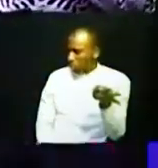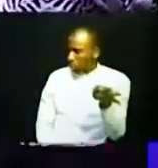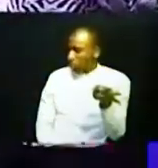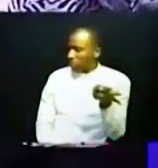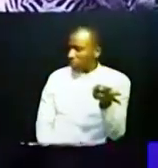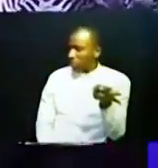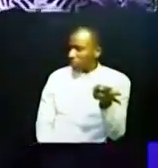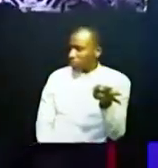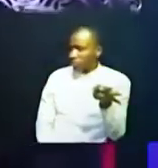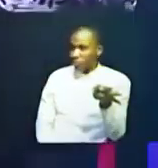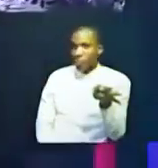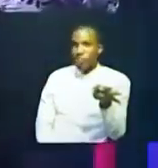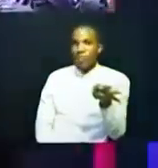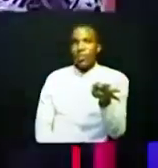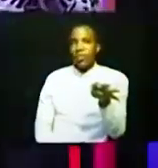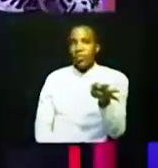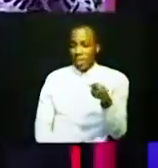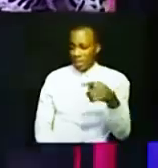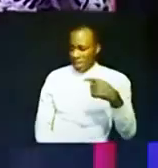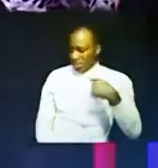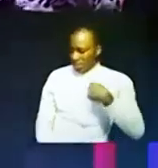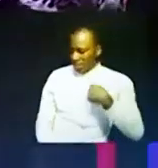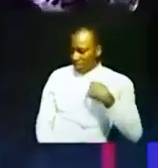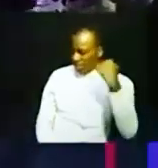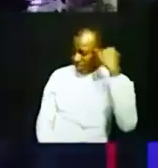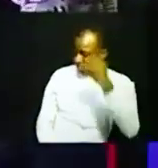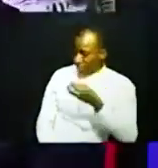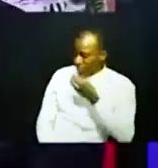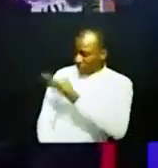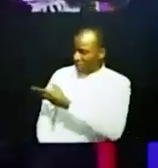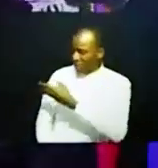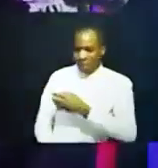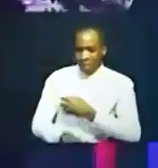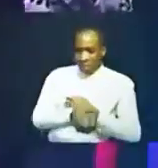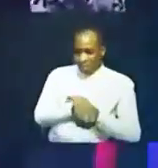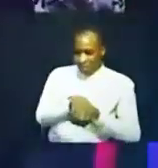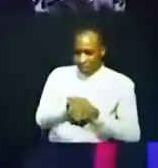with a fellow I like. I